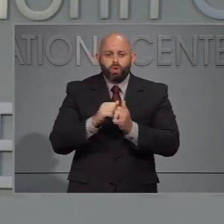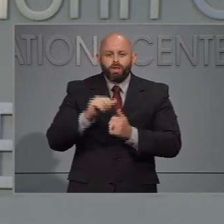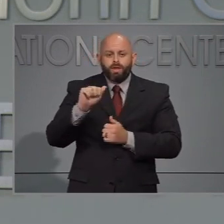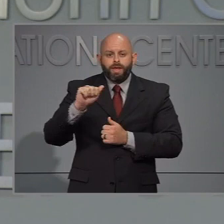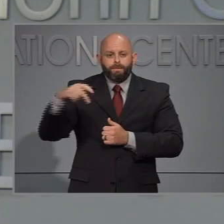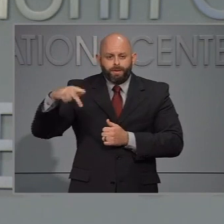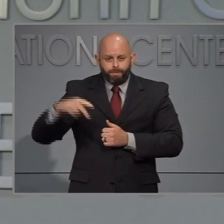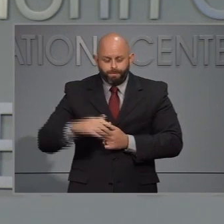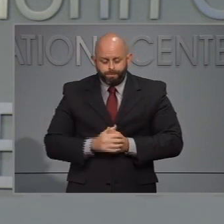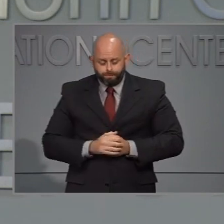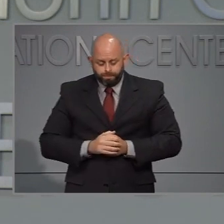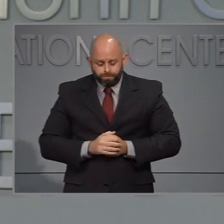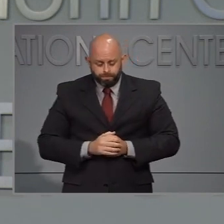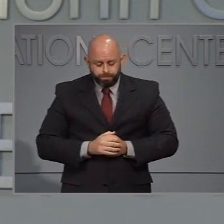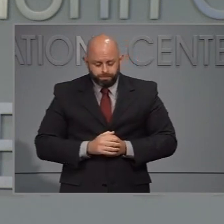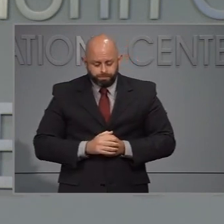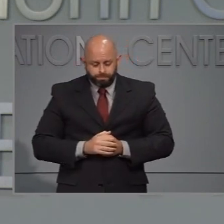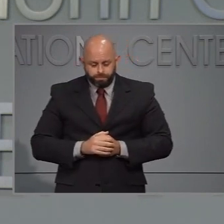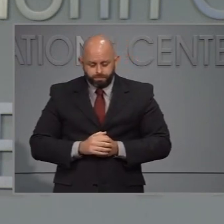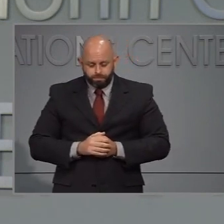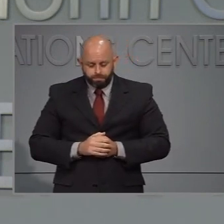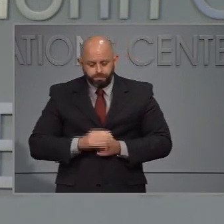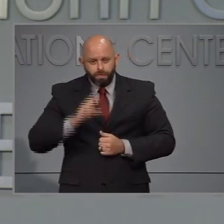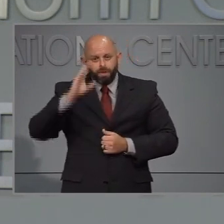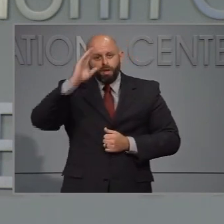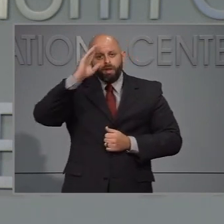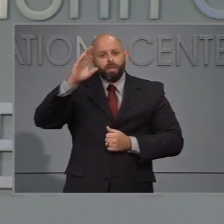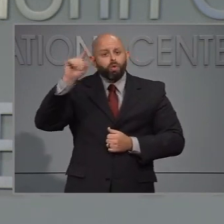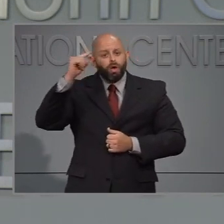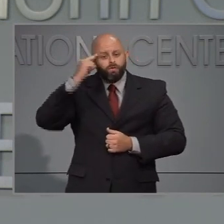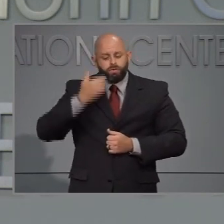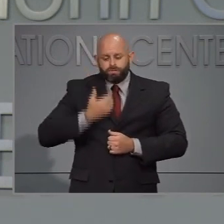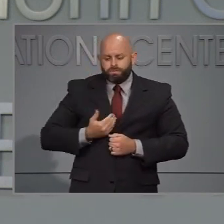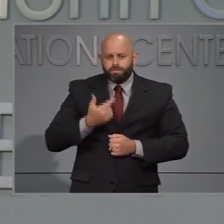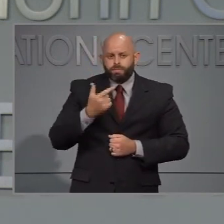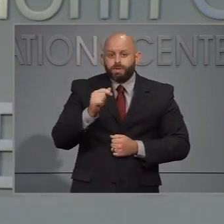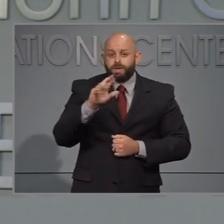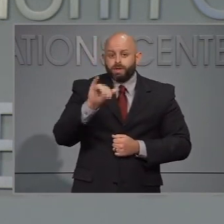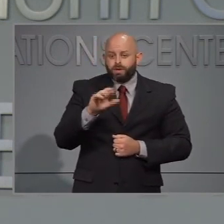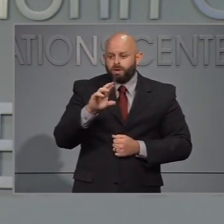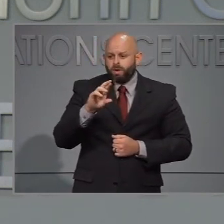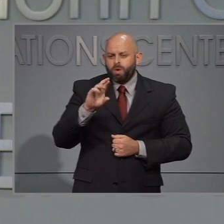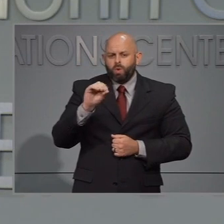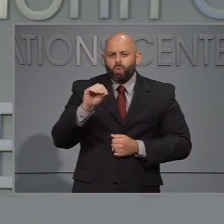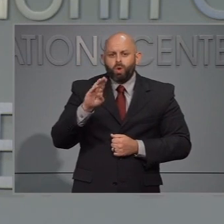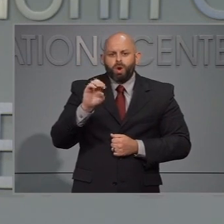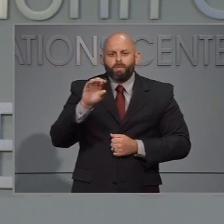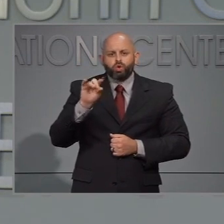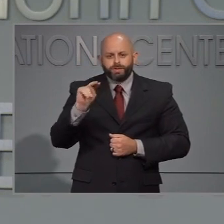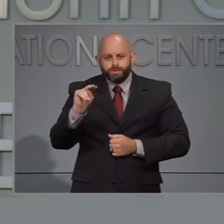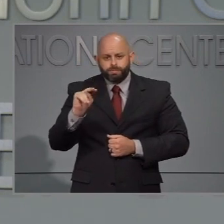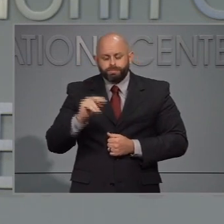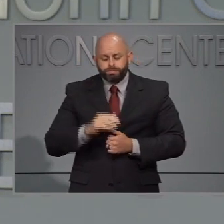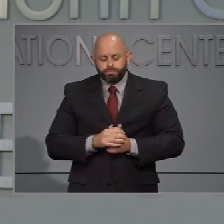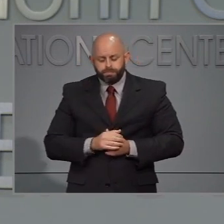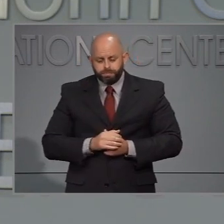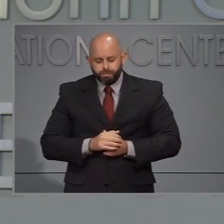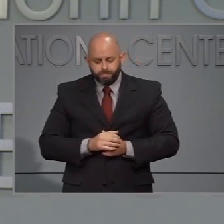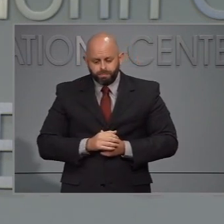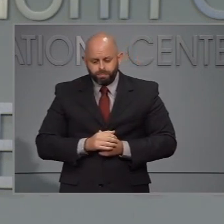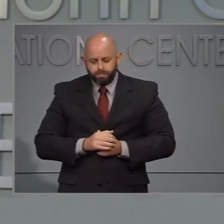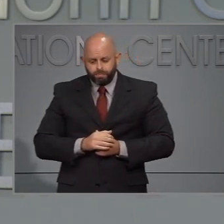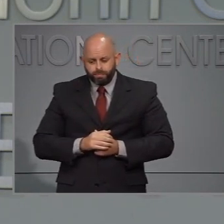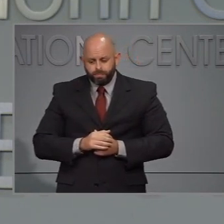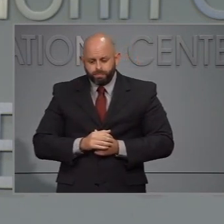Hello, Governor. It's Gary Robertson. I wanted to go, you talked a little bit about these this help for